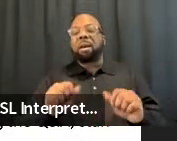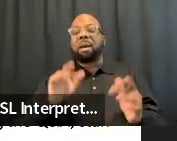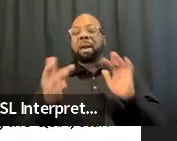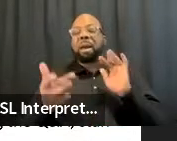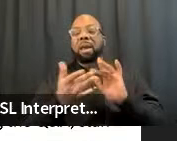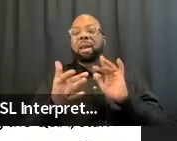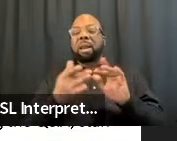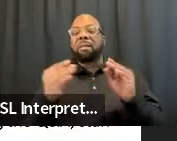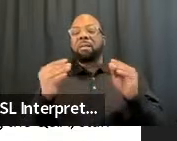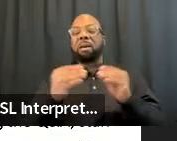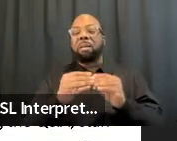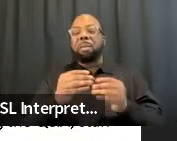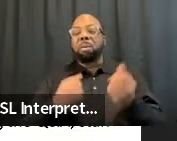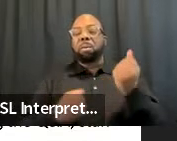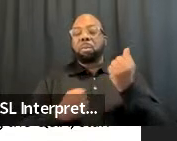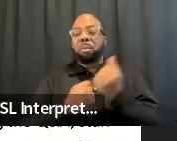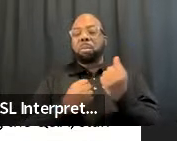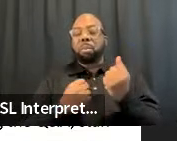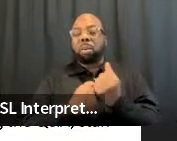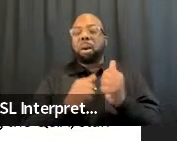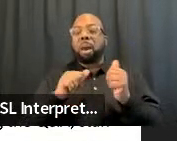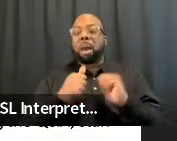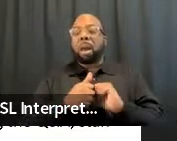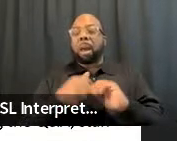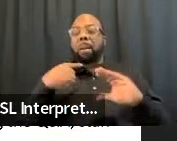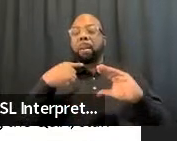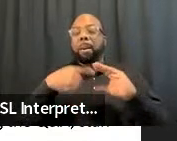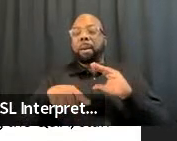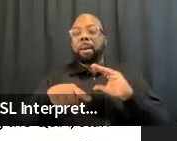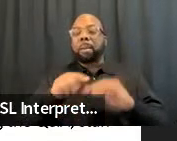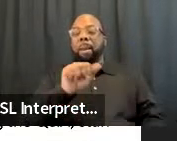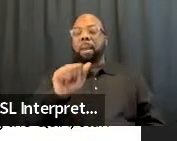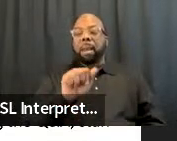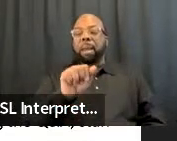additional assistance via our email at